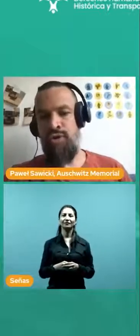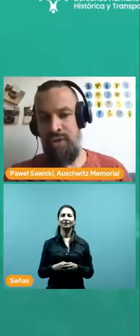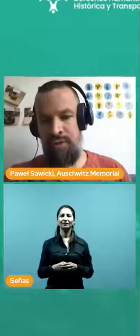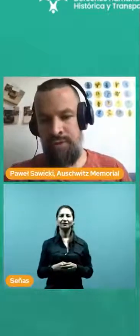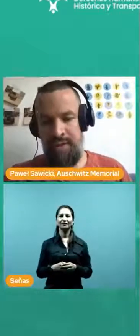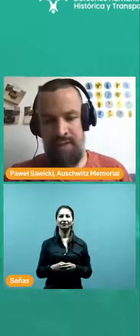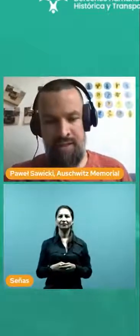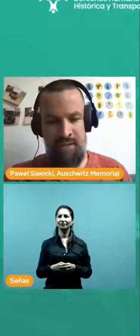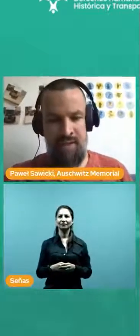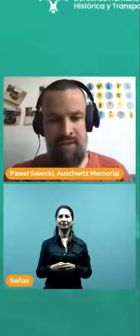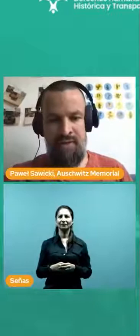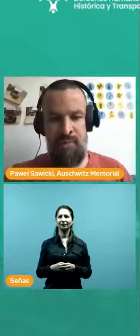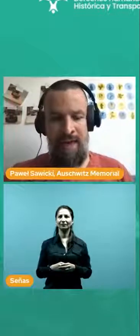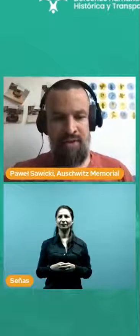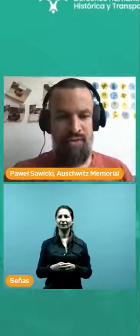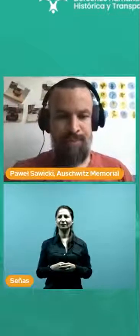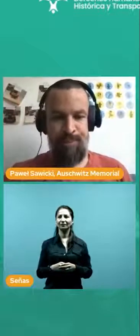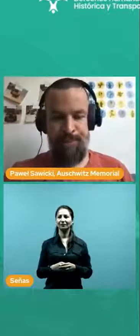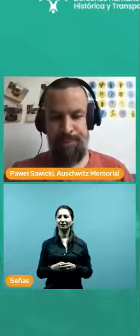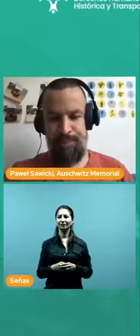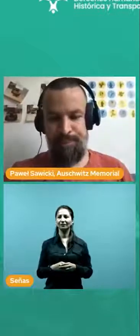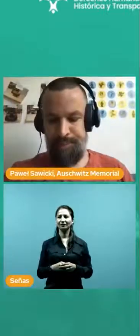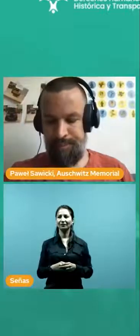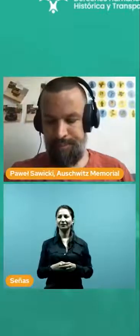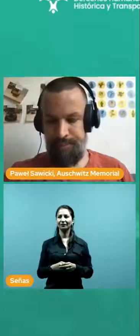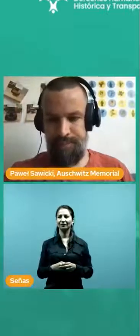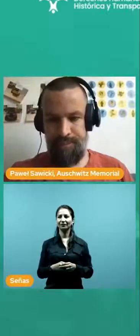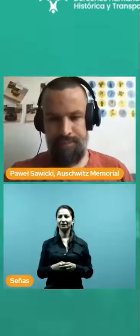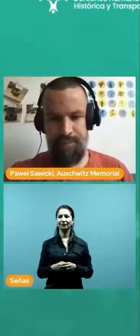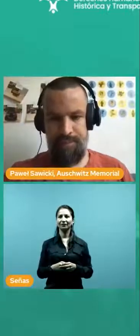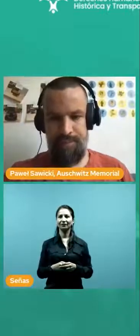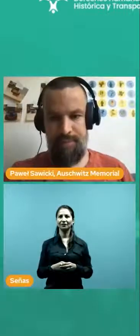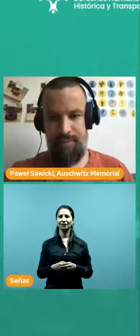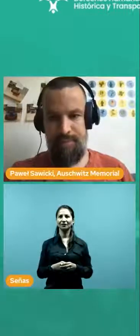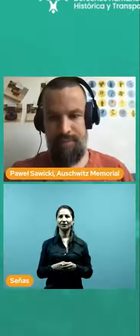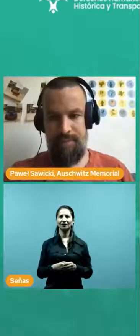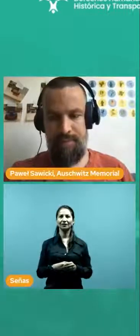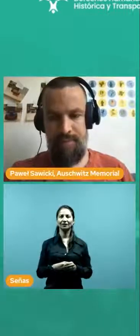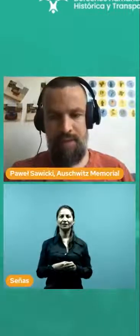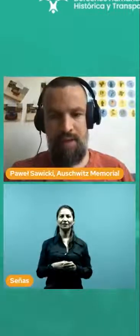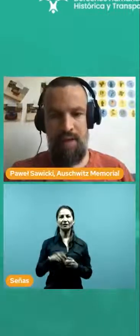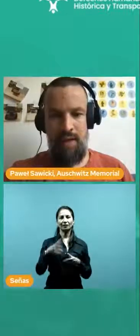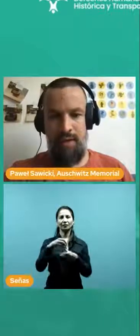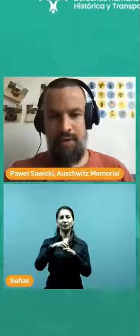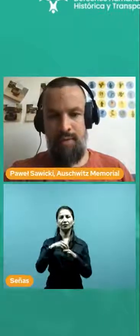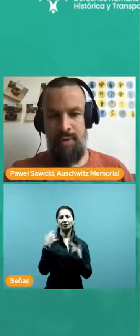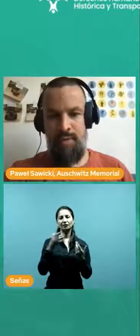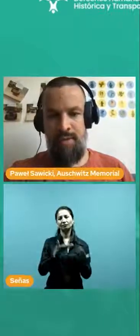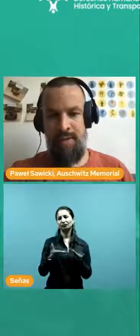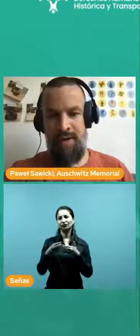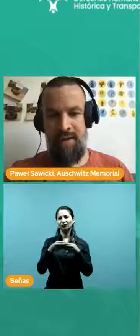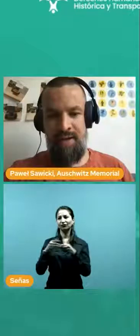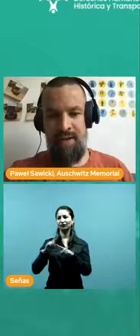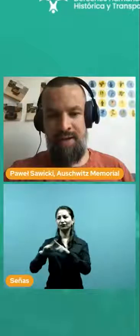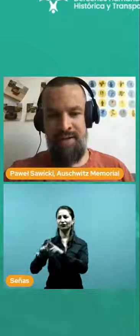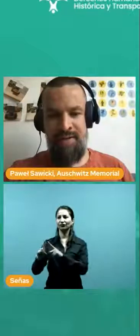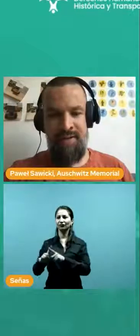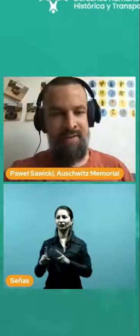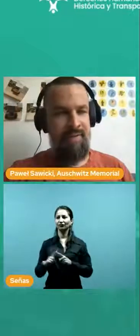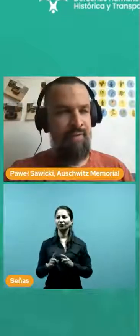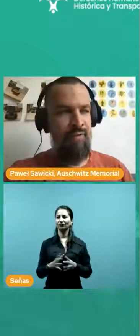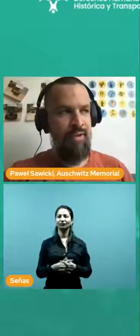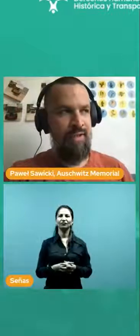of guías. Course, including Spanish. En muchos idiomas, incluyendo, por supuesto, el español. No, para